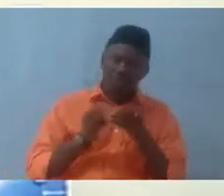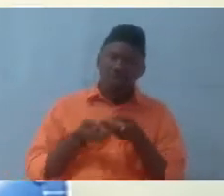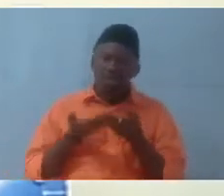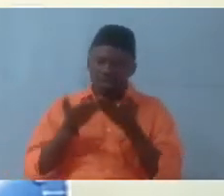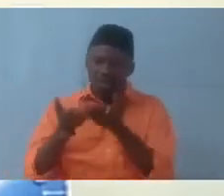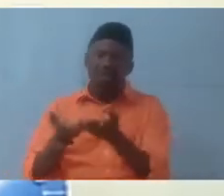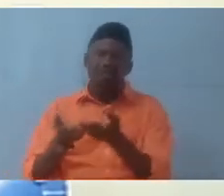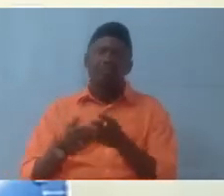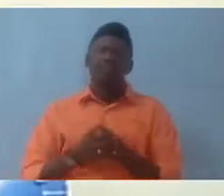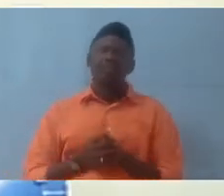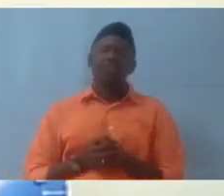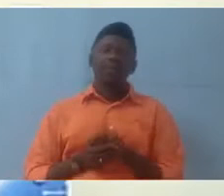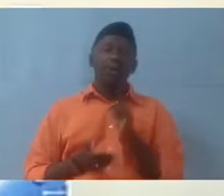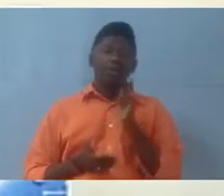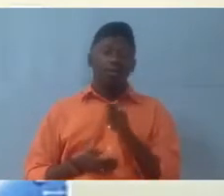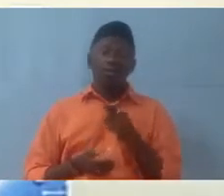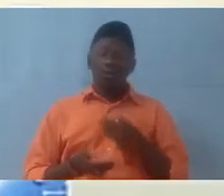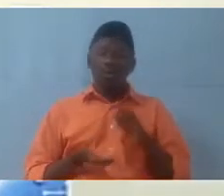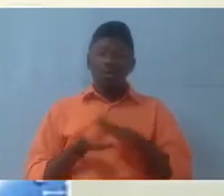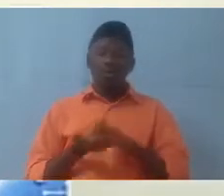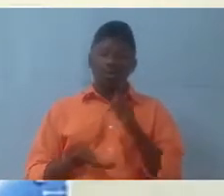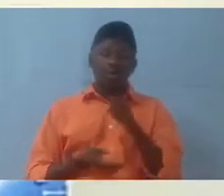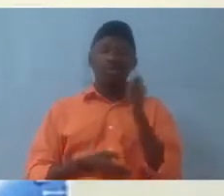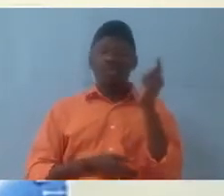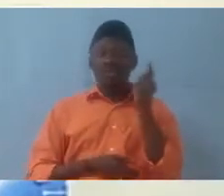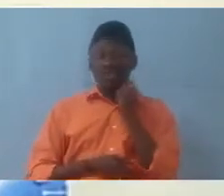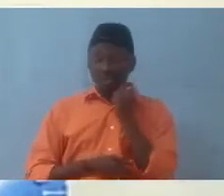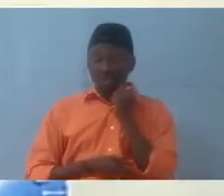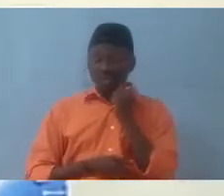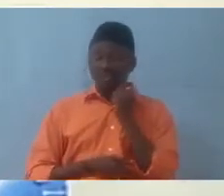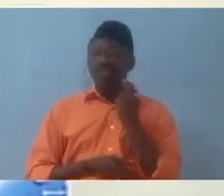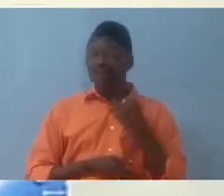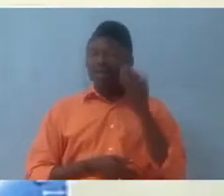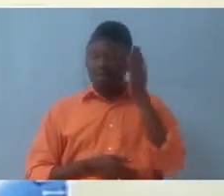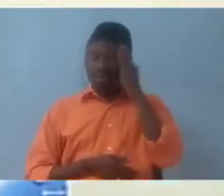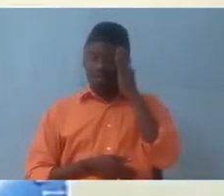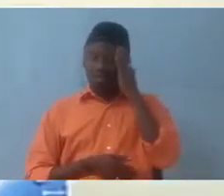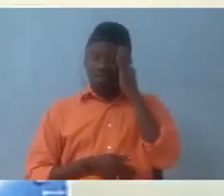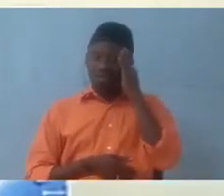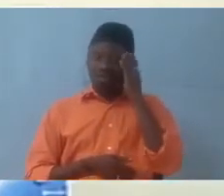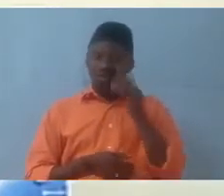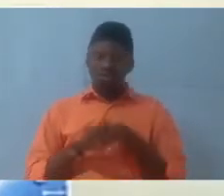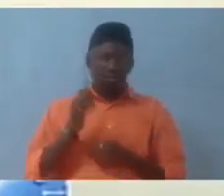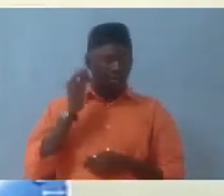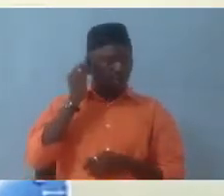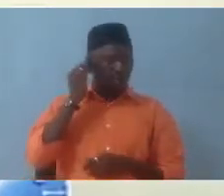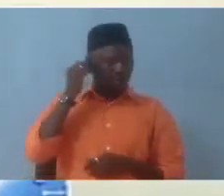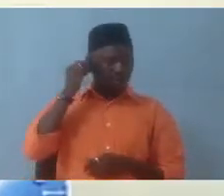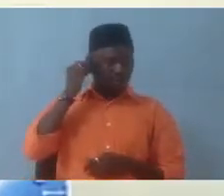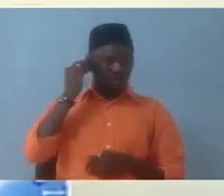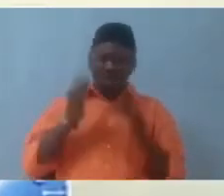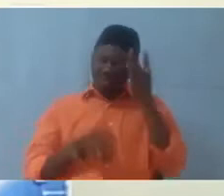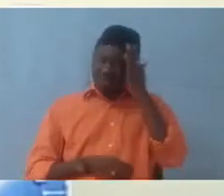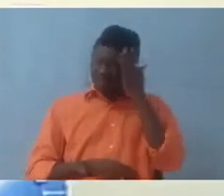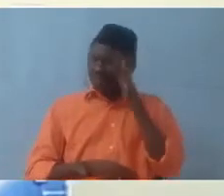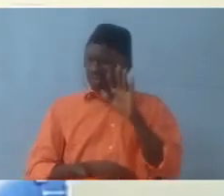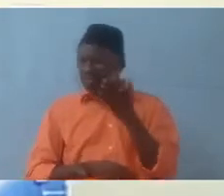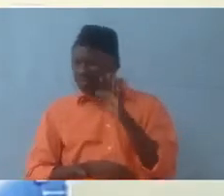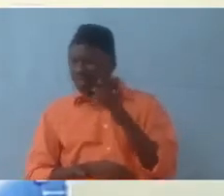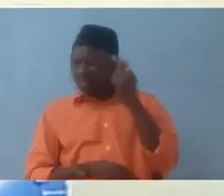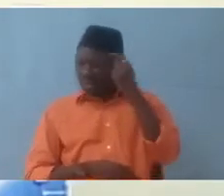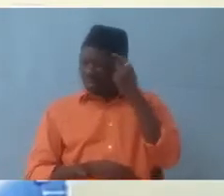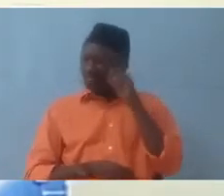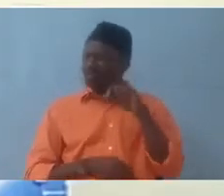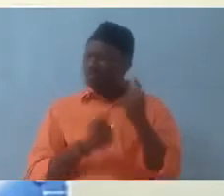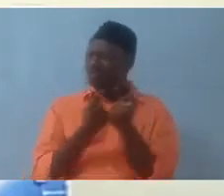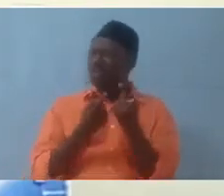agalé. But on this day I knew that I had the sense that something might have gone wrong somewhere. Way